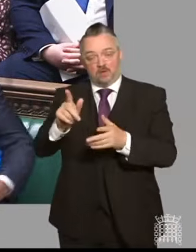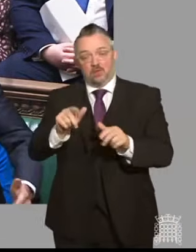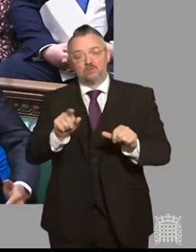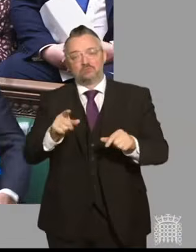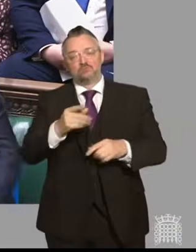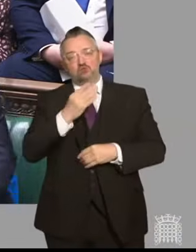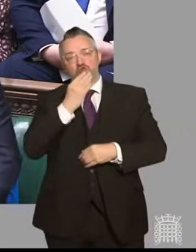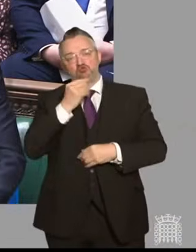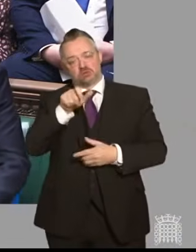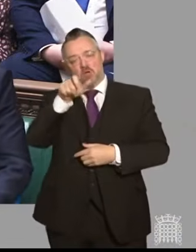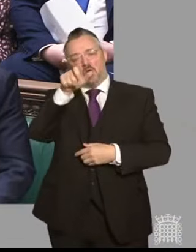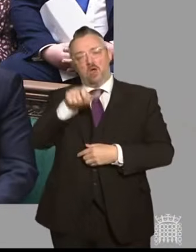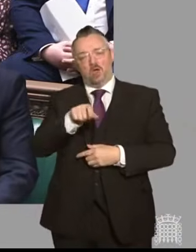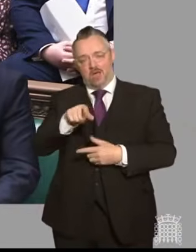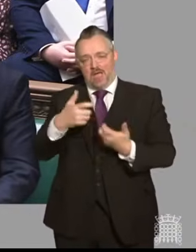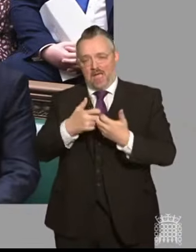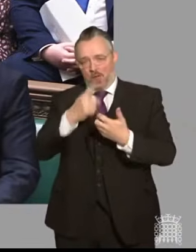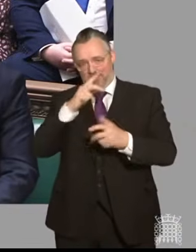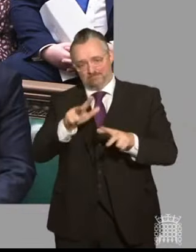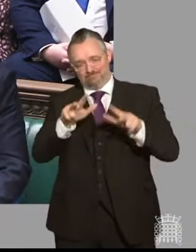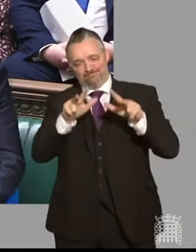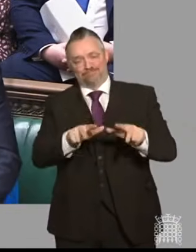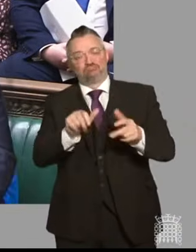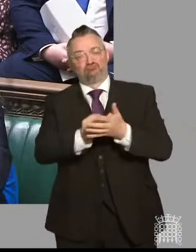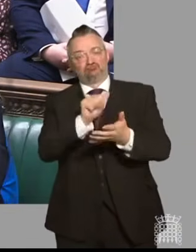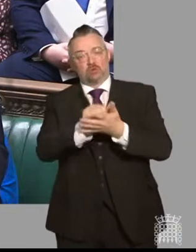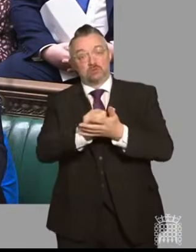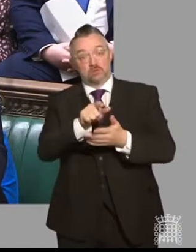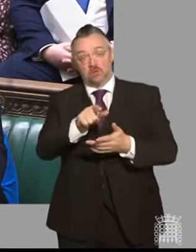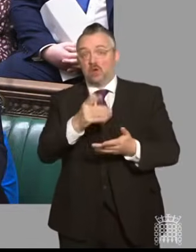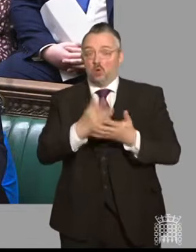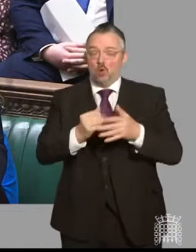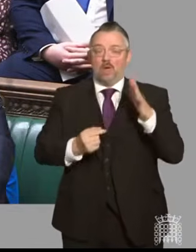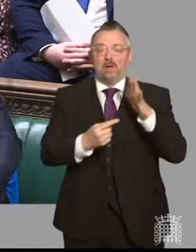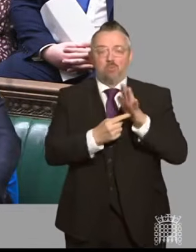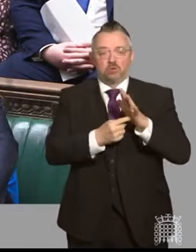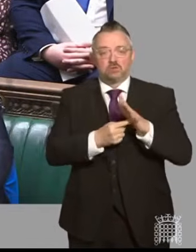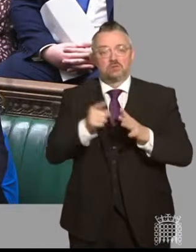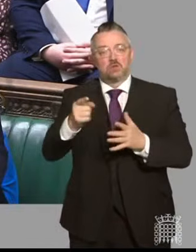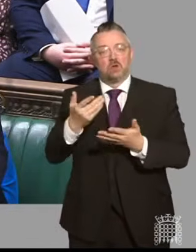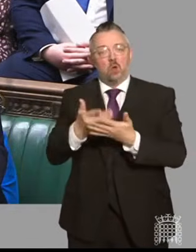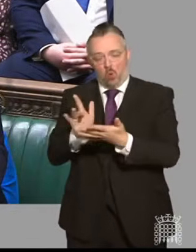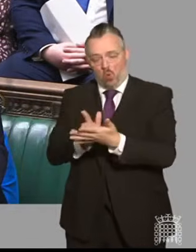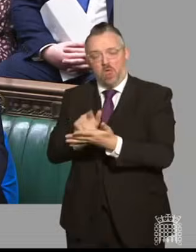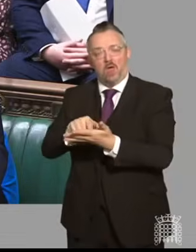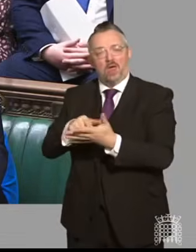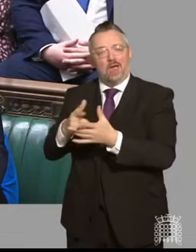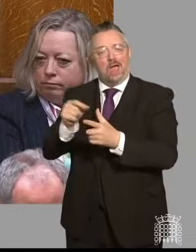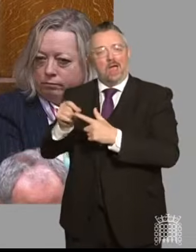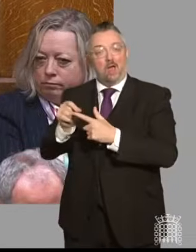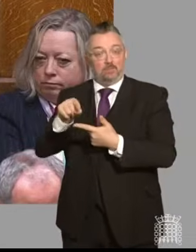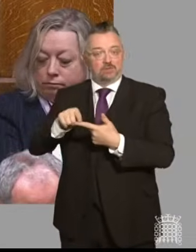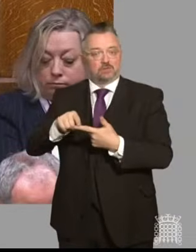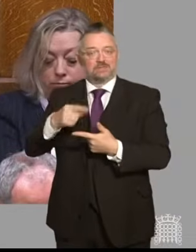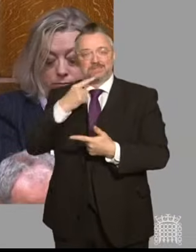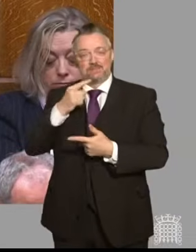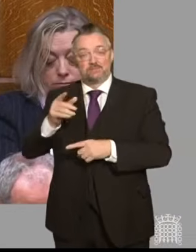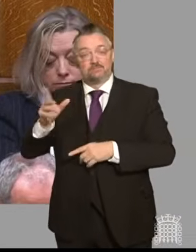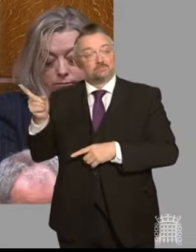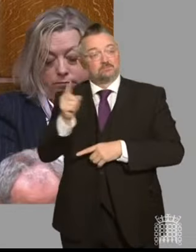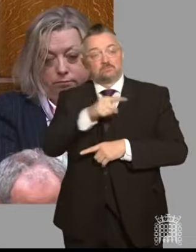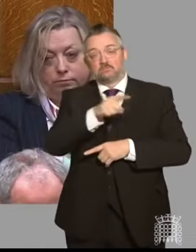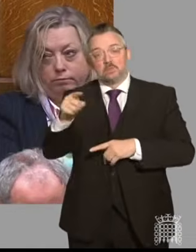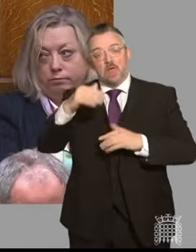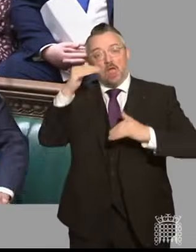online. The Online Safety Act, as she knows, requires companies to offer all adults optional user identity